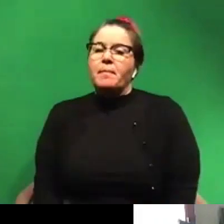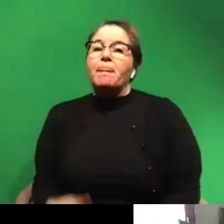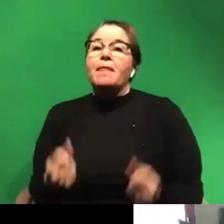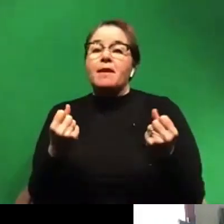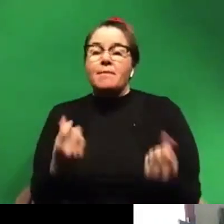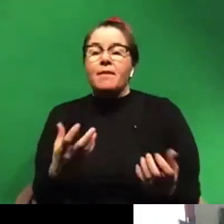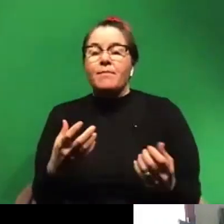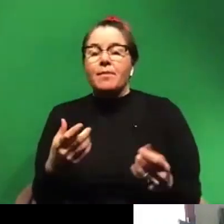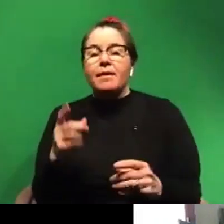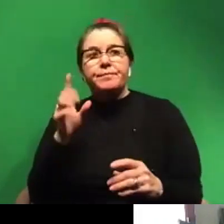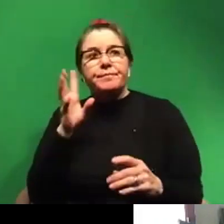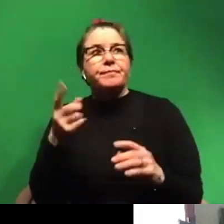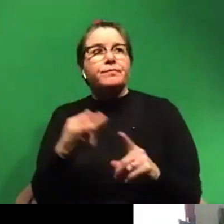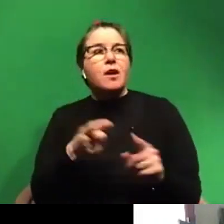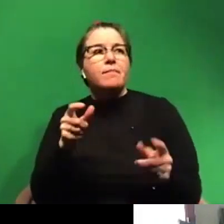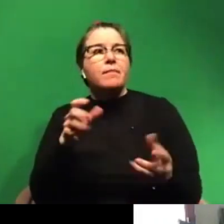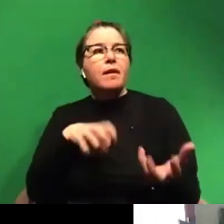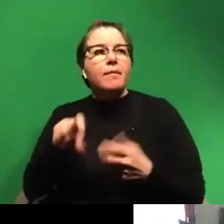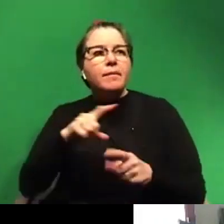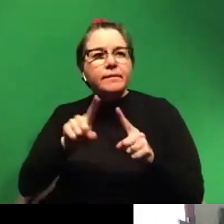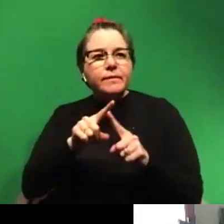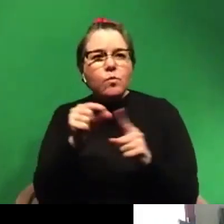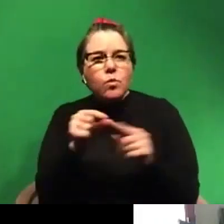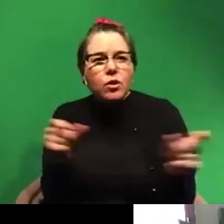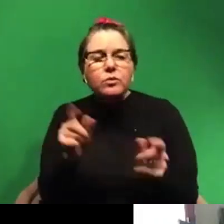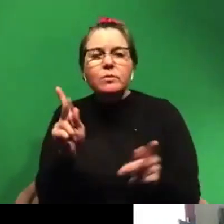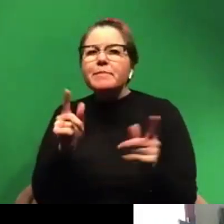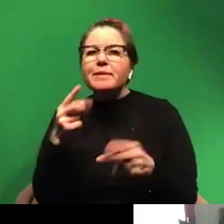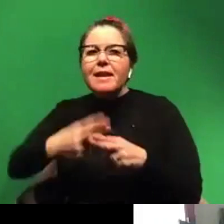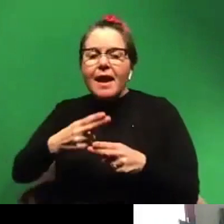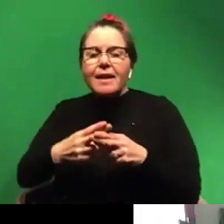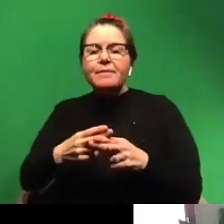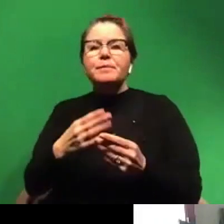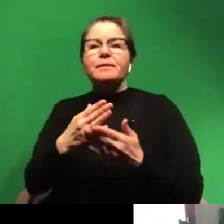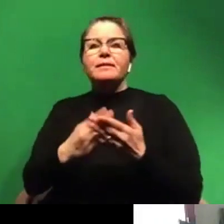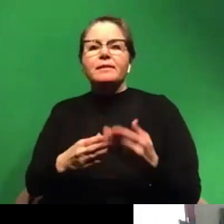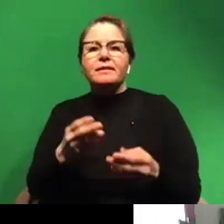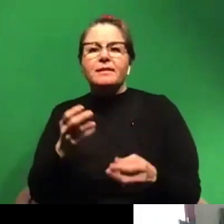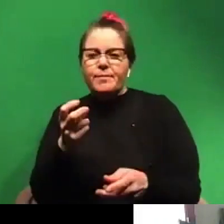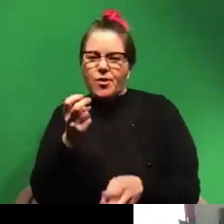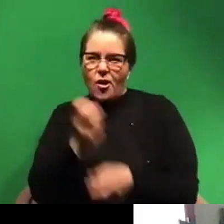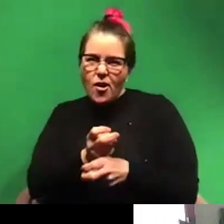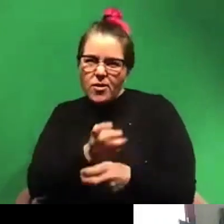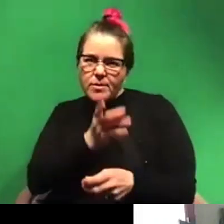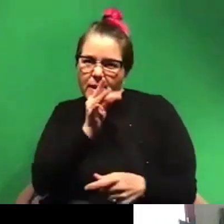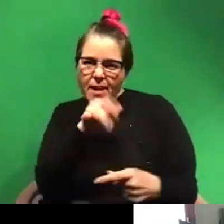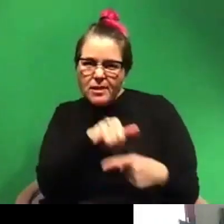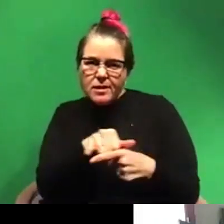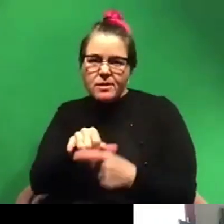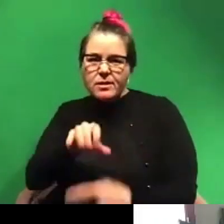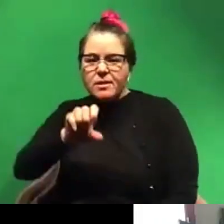from a combination of different words or people's names. Some of them are really hard to pronounce, like